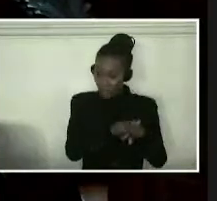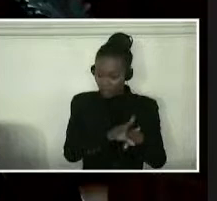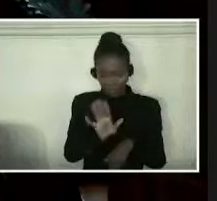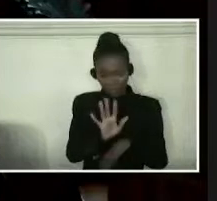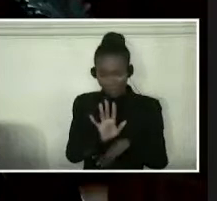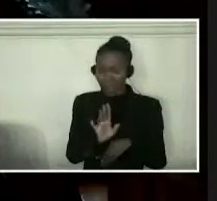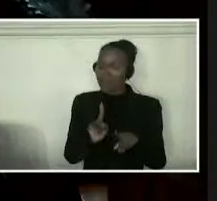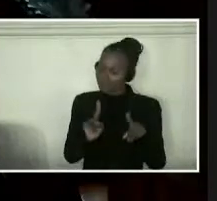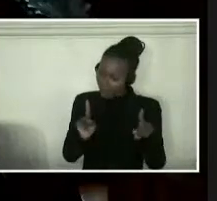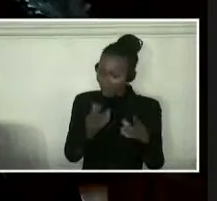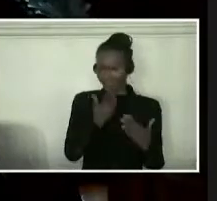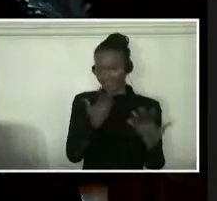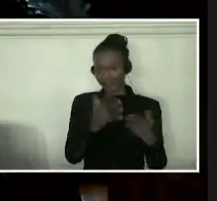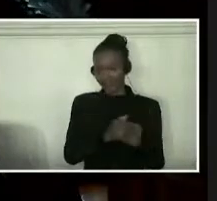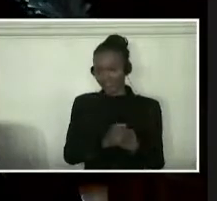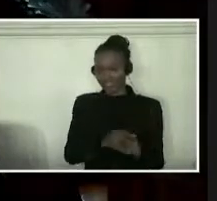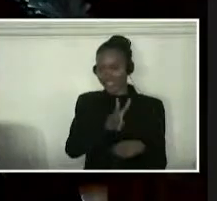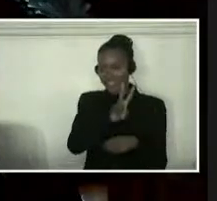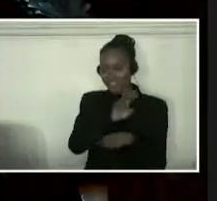dad